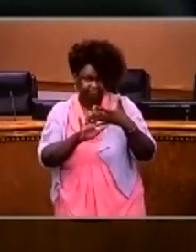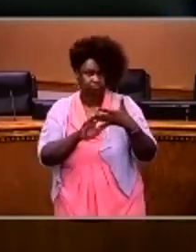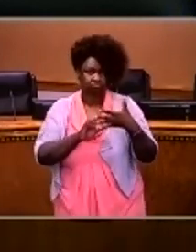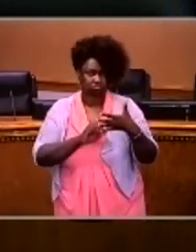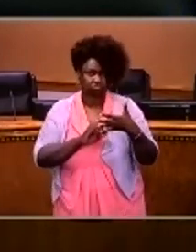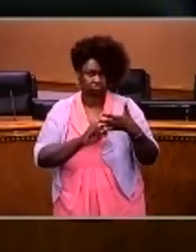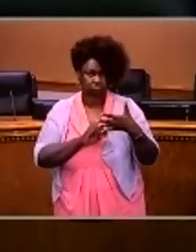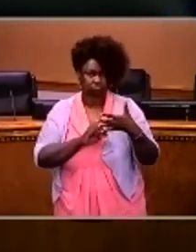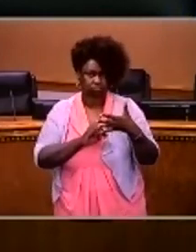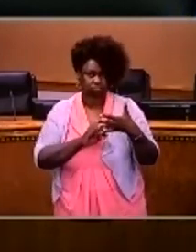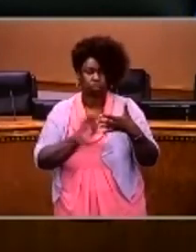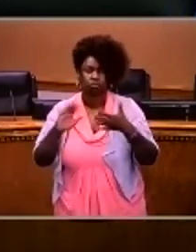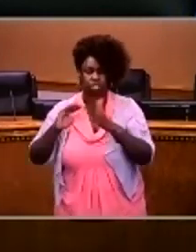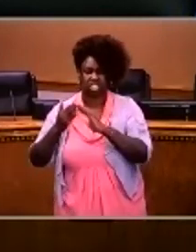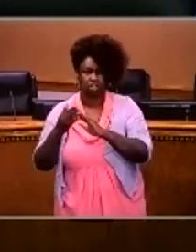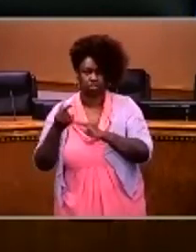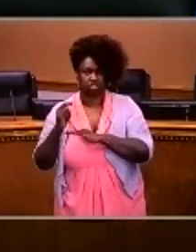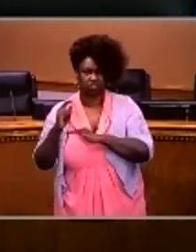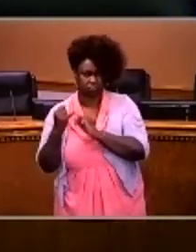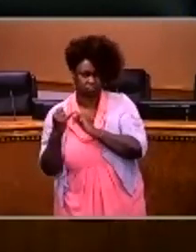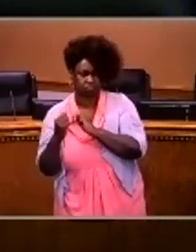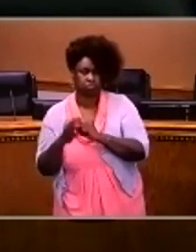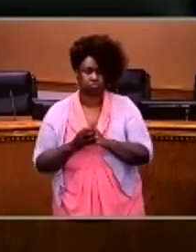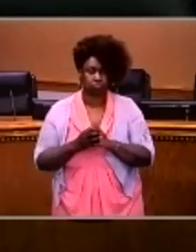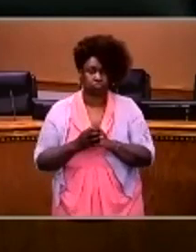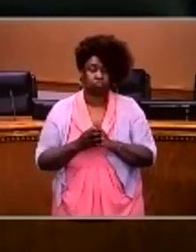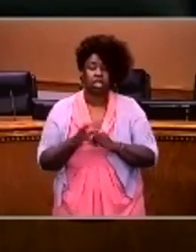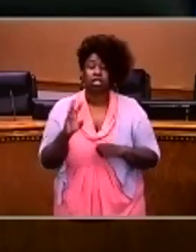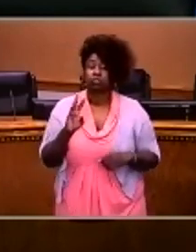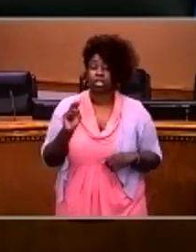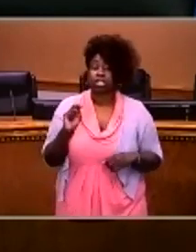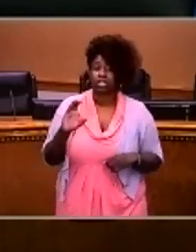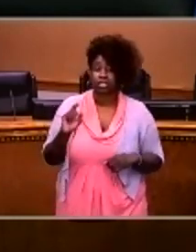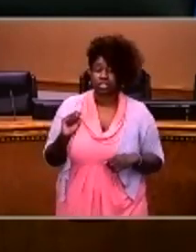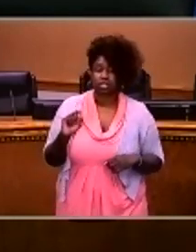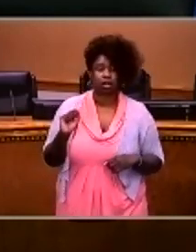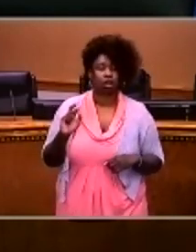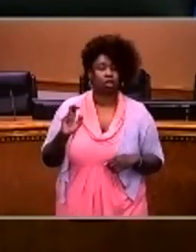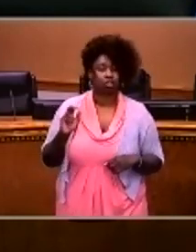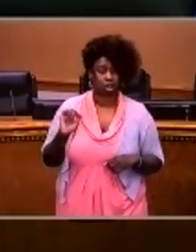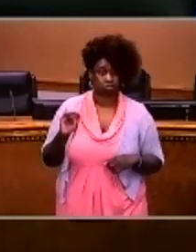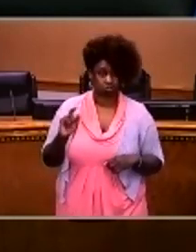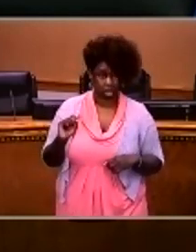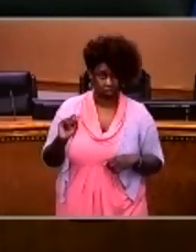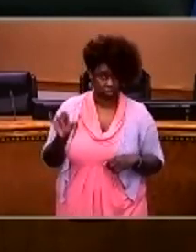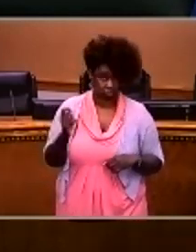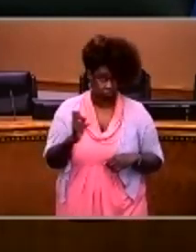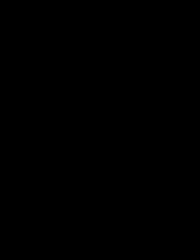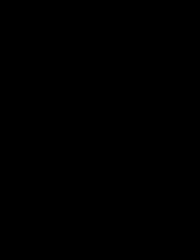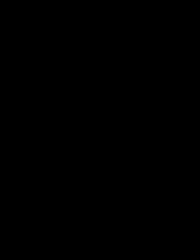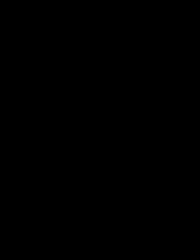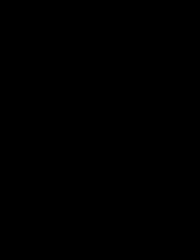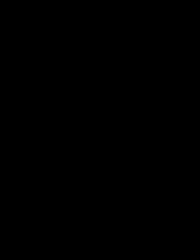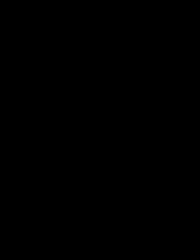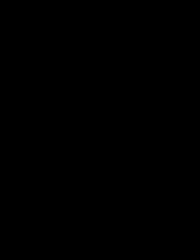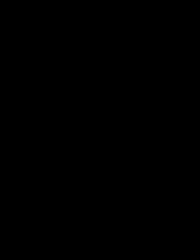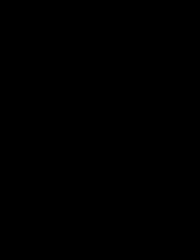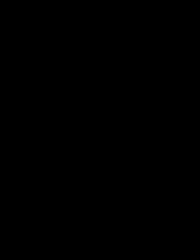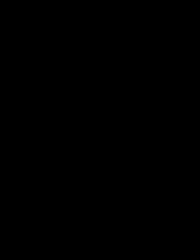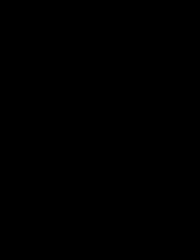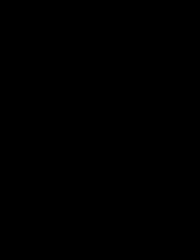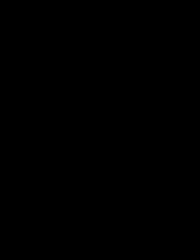any questions, starting again with WNCT, Ariana Kraft. Do you have any other questions for any of our other participants?